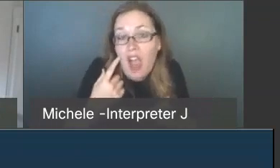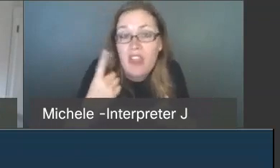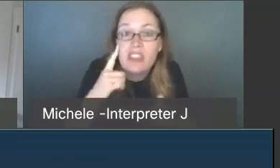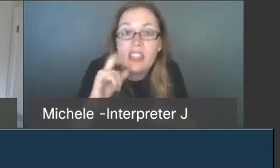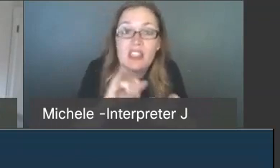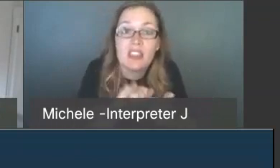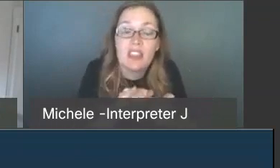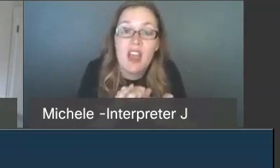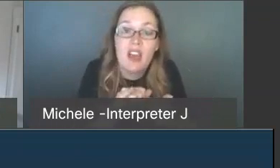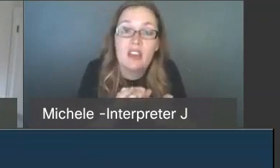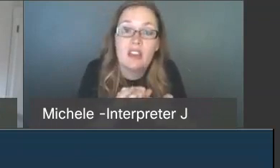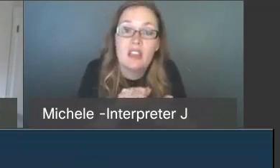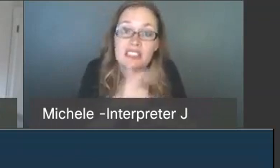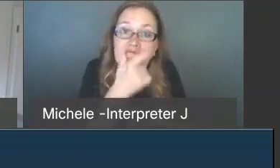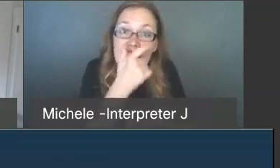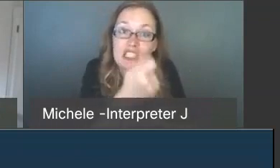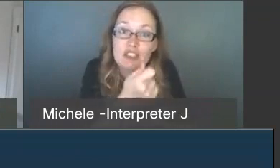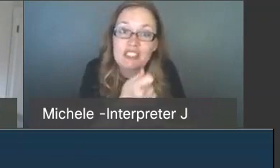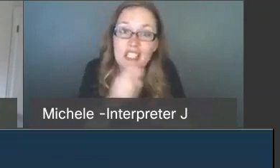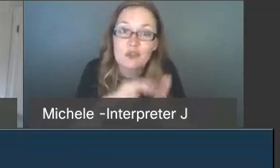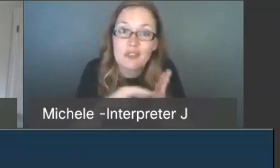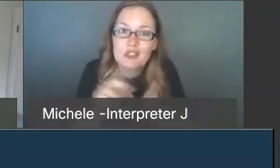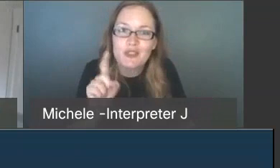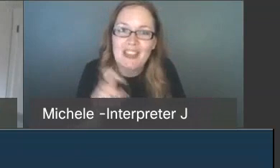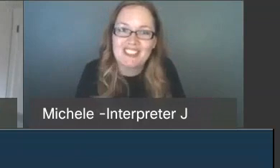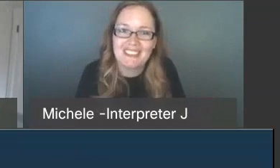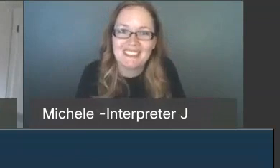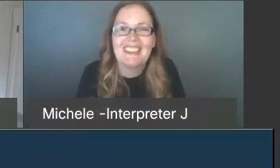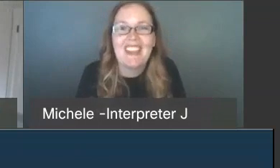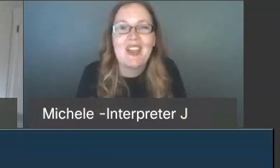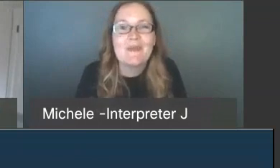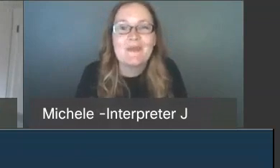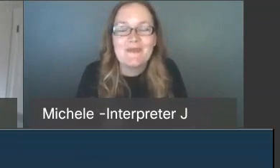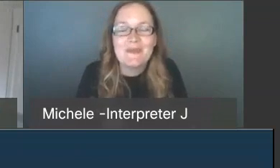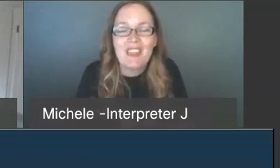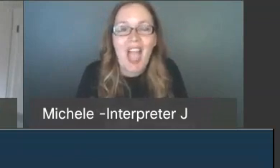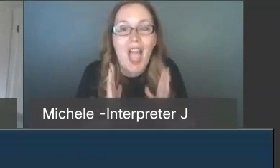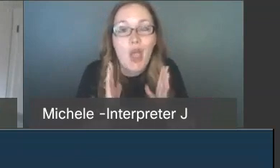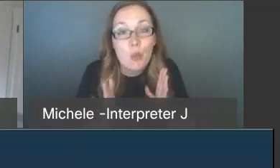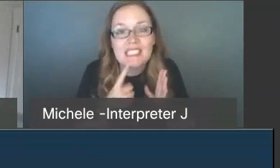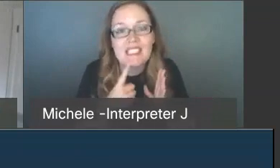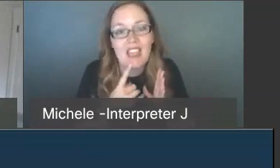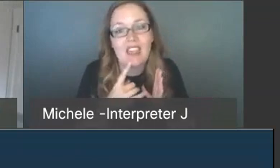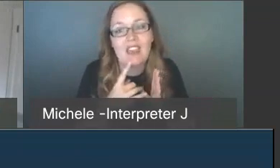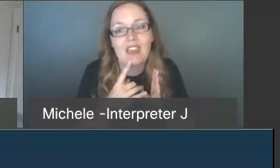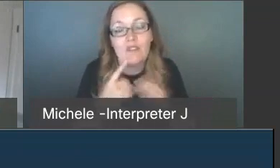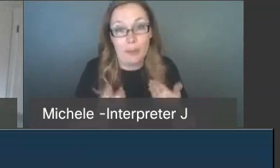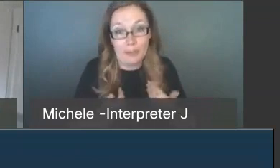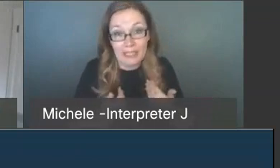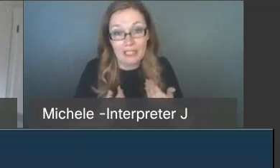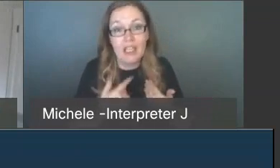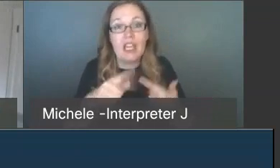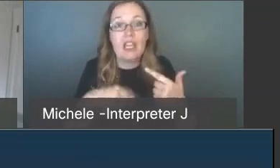a really interesting research question, to be honest. But I would say that for me, it's always